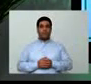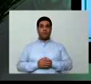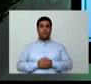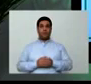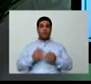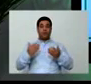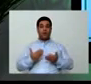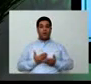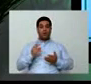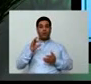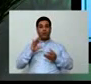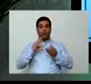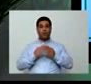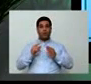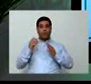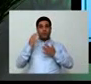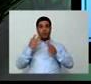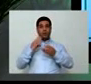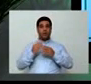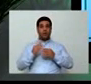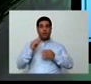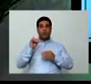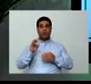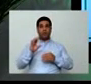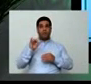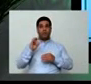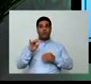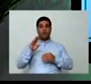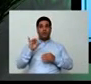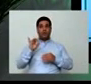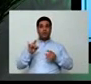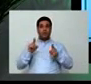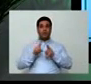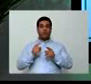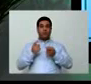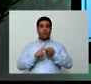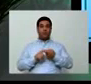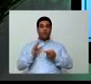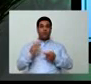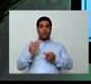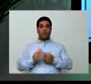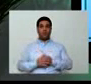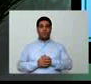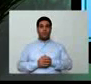Demak, hayot qobi haqidagi dastlabki fikrlar bu Jean-Baptiste Lamarck nomi bilan ham bog'liq bo'lib,